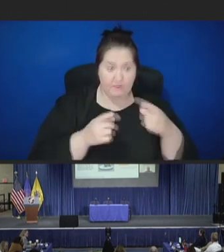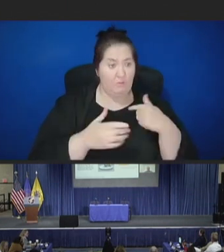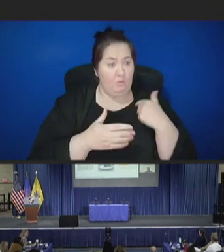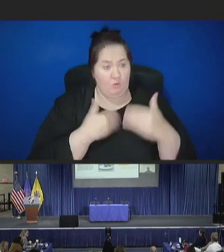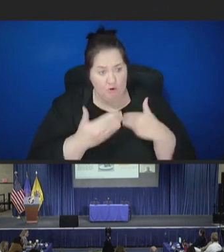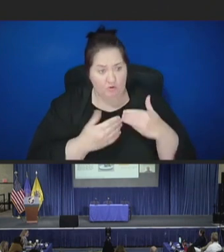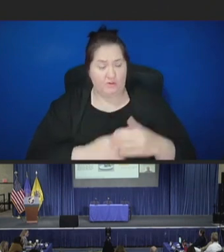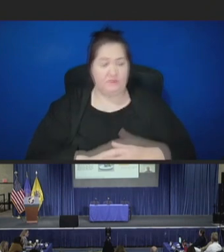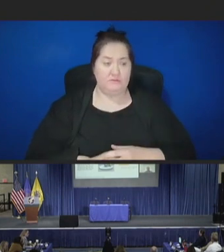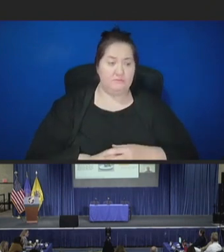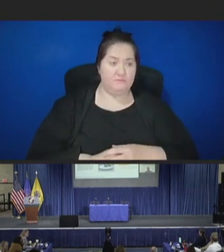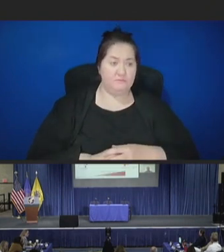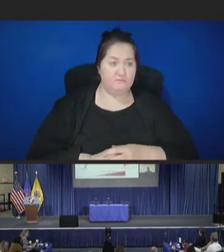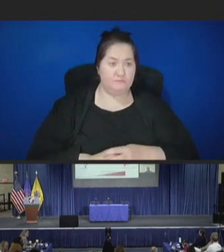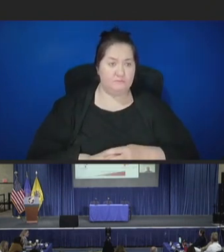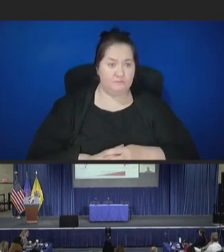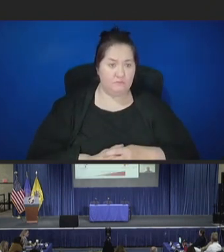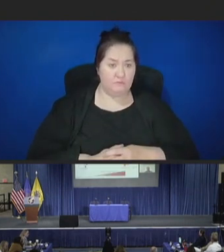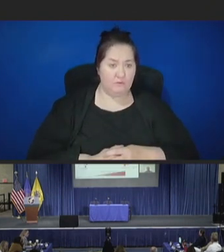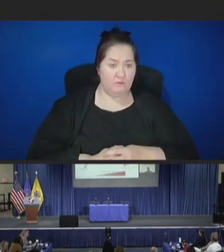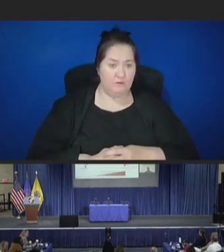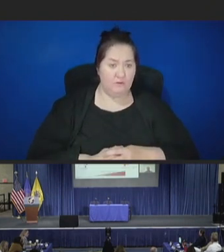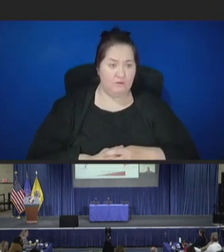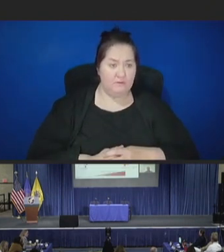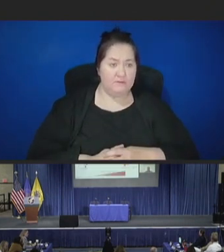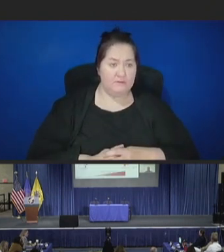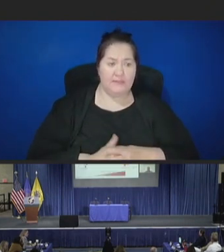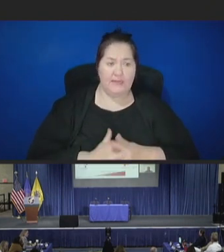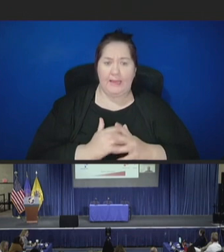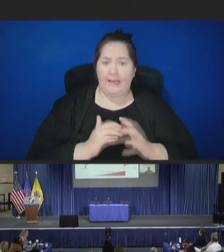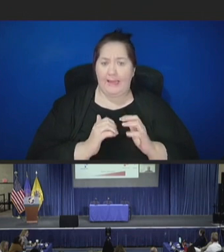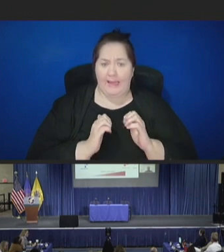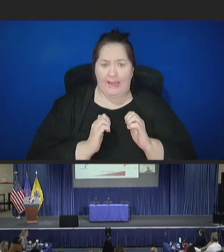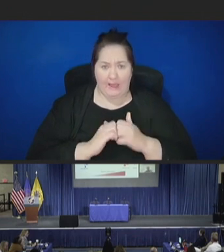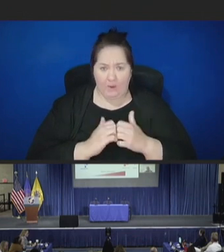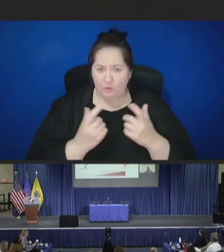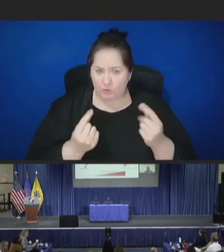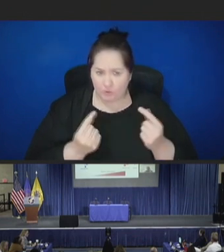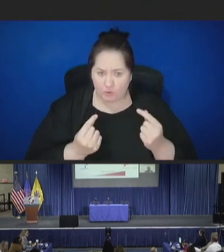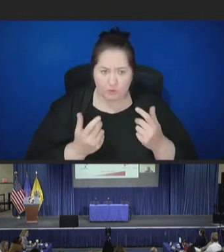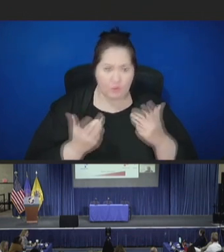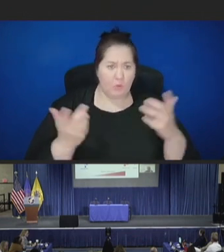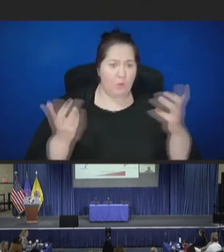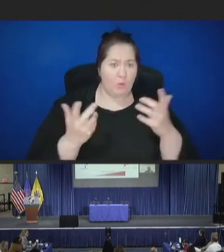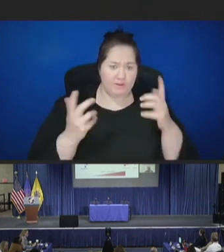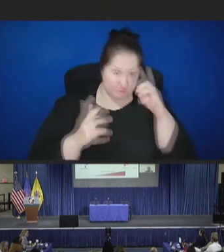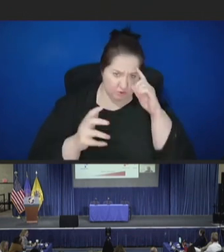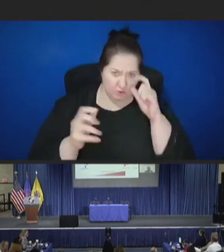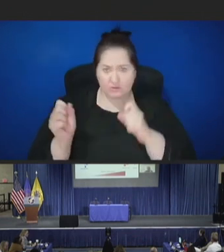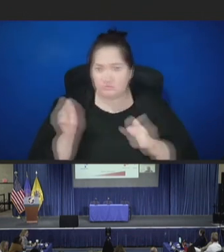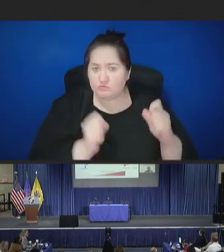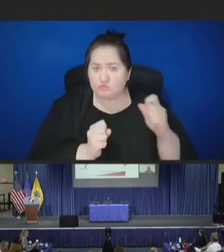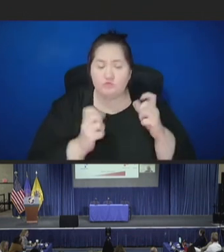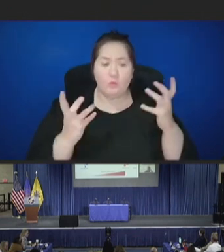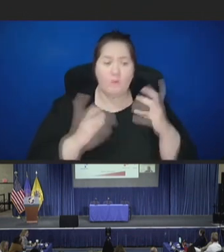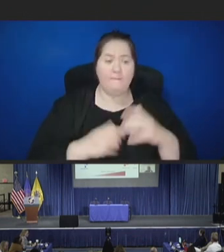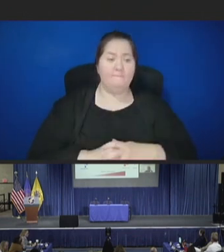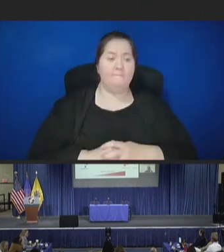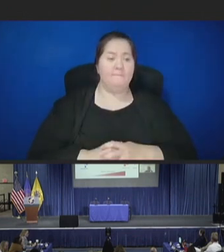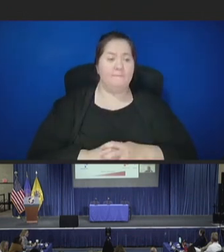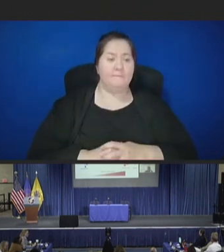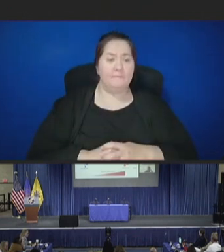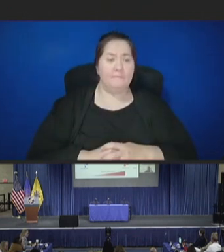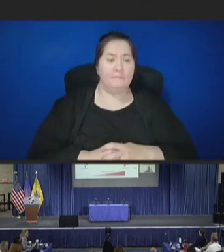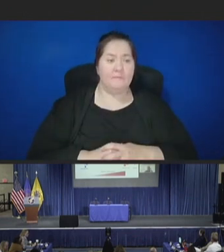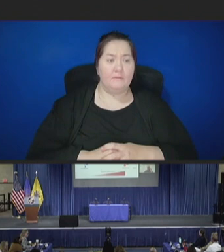in this direction. So how are we approaching this, and what's the strategy? So that what we need to think about is,